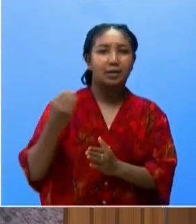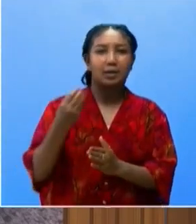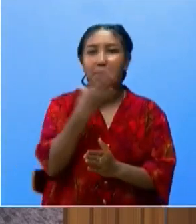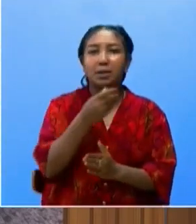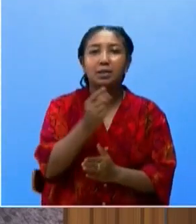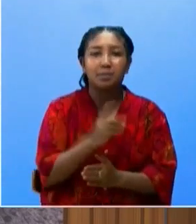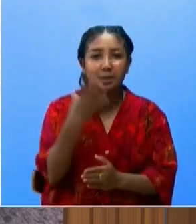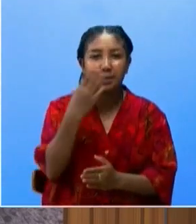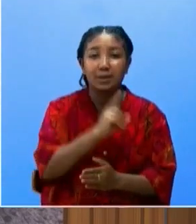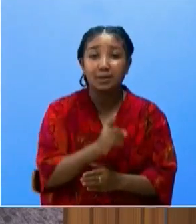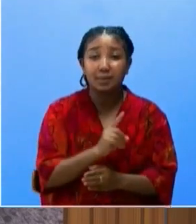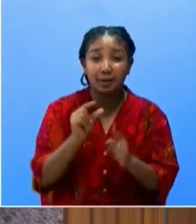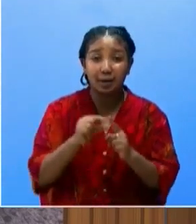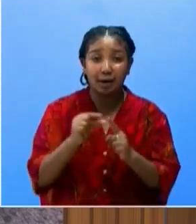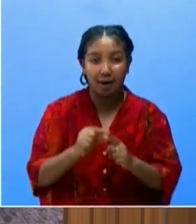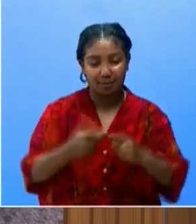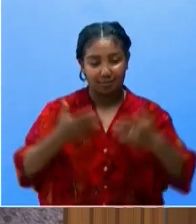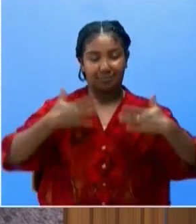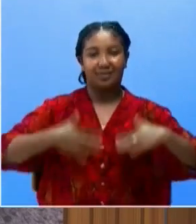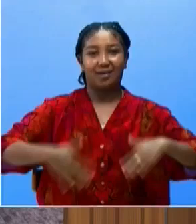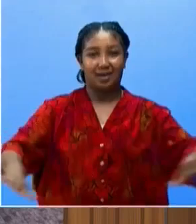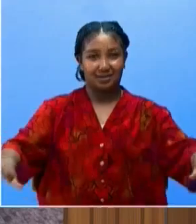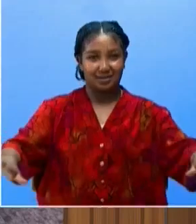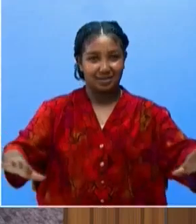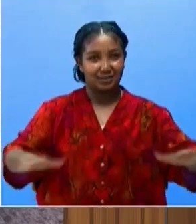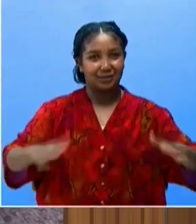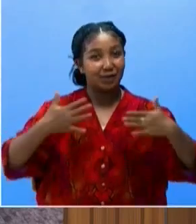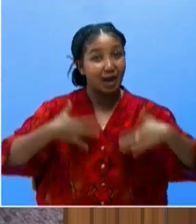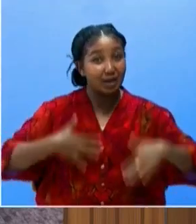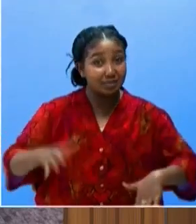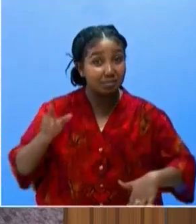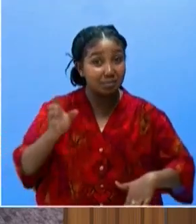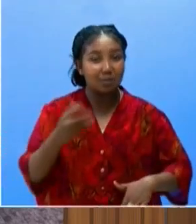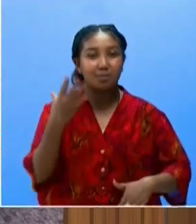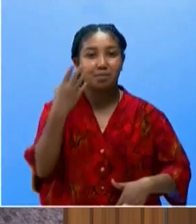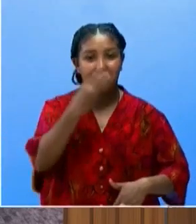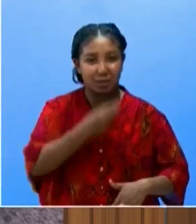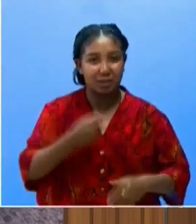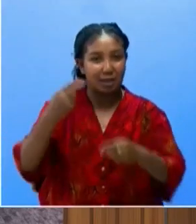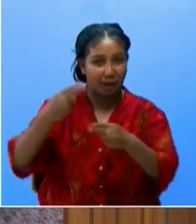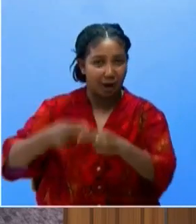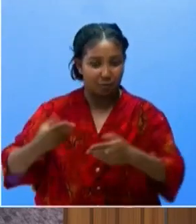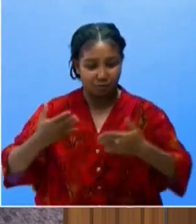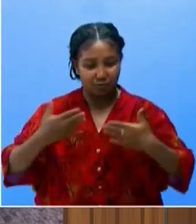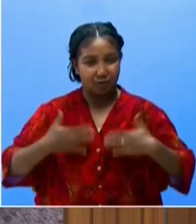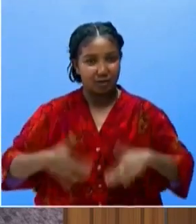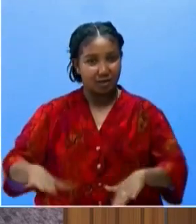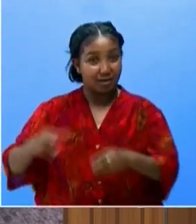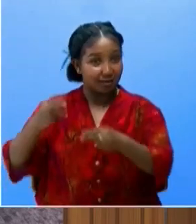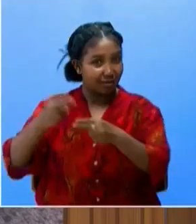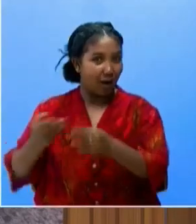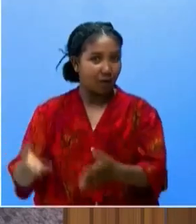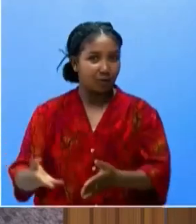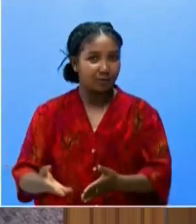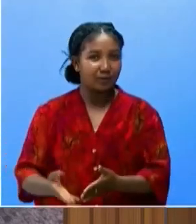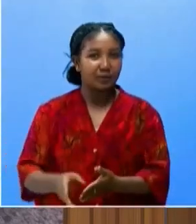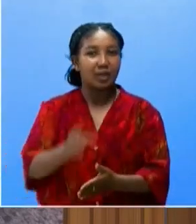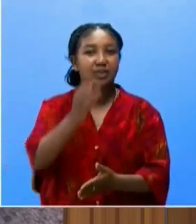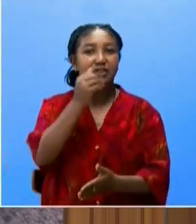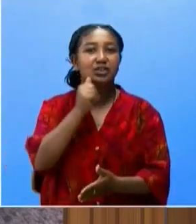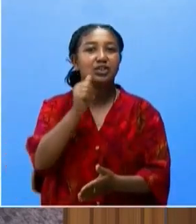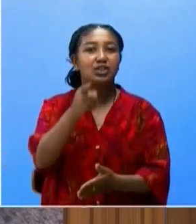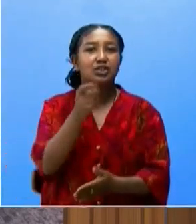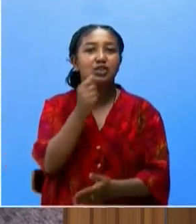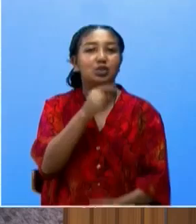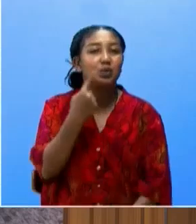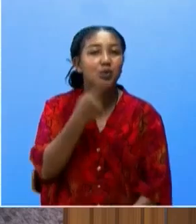about? Her dresses. Dresses. Noun. Okay. And she. Who